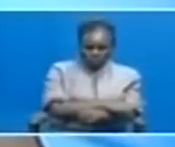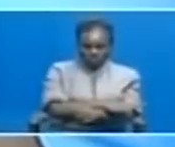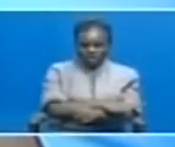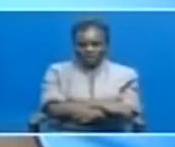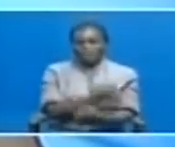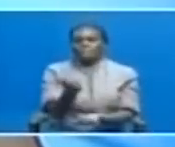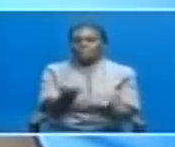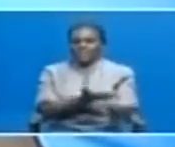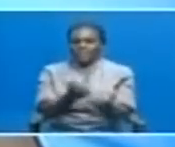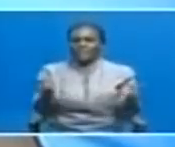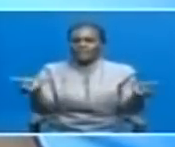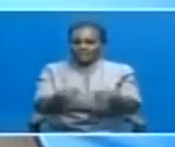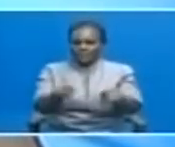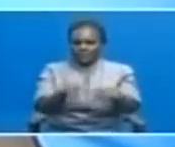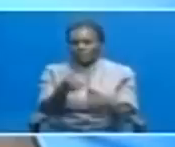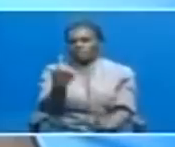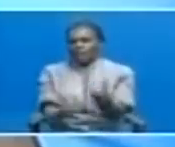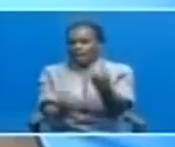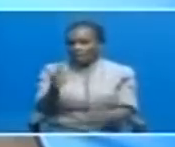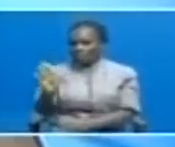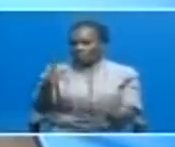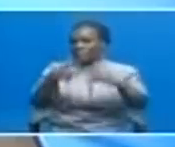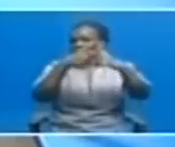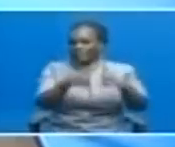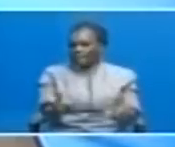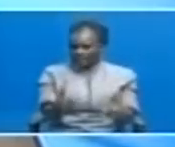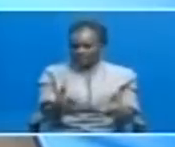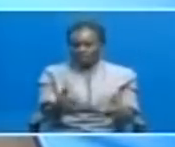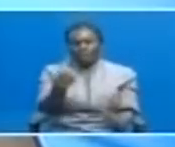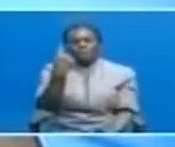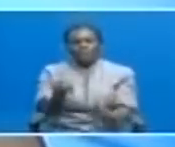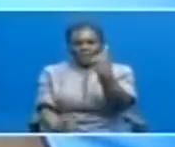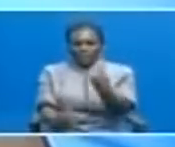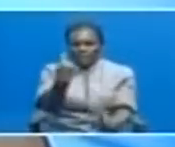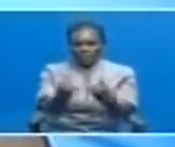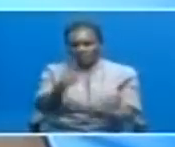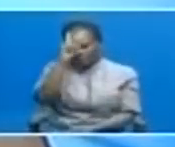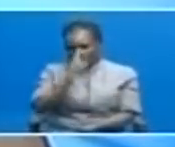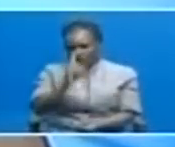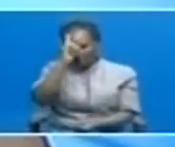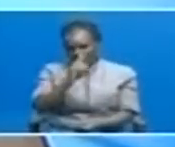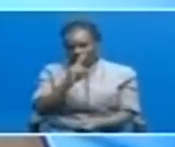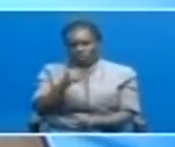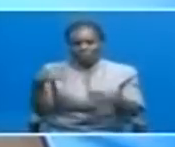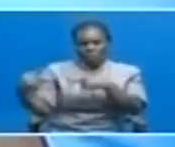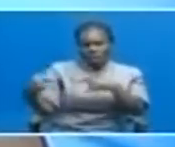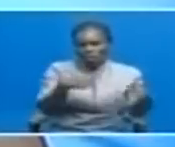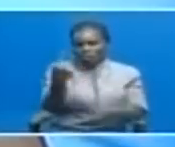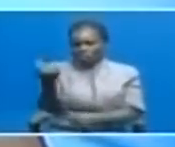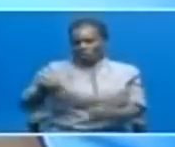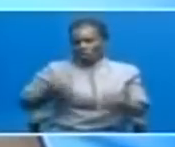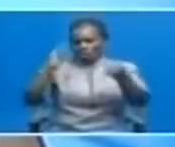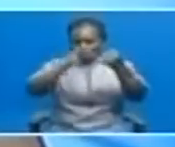lot of businesses when the fire he set off caused extensive damage. After a domestic quarrel with his wife, the